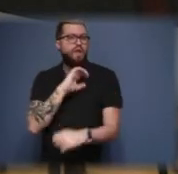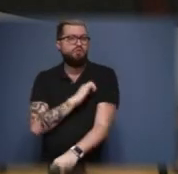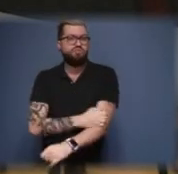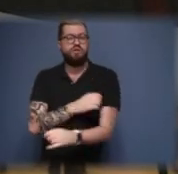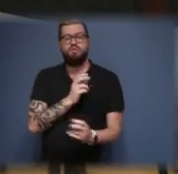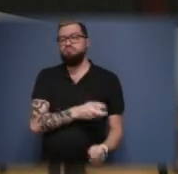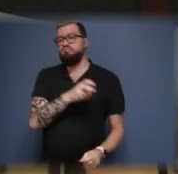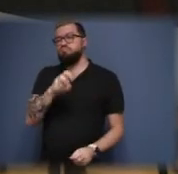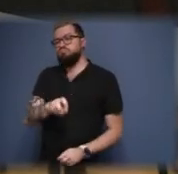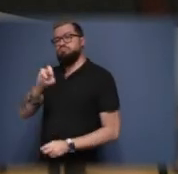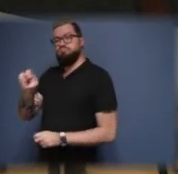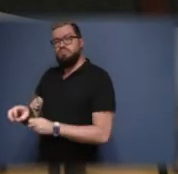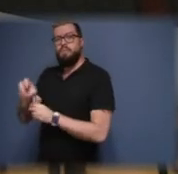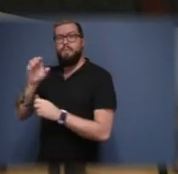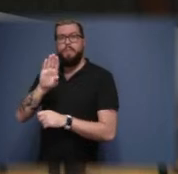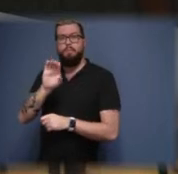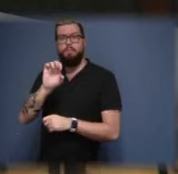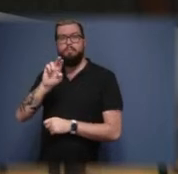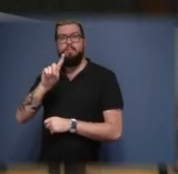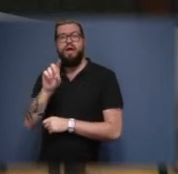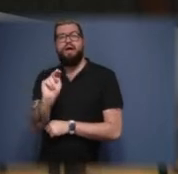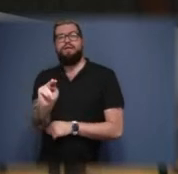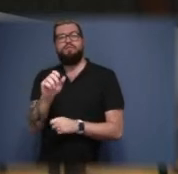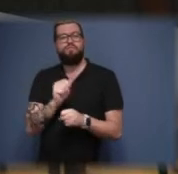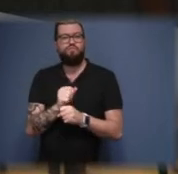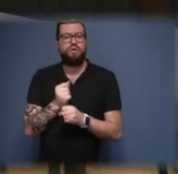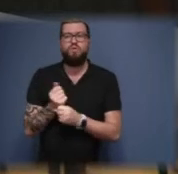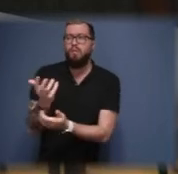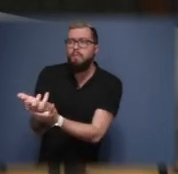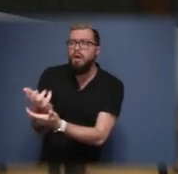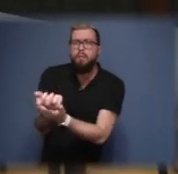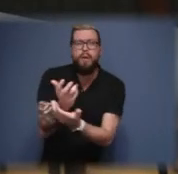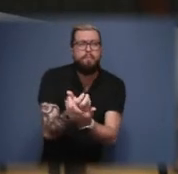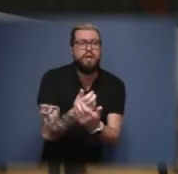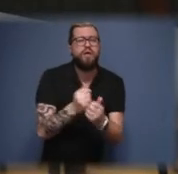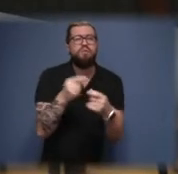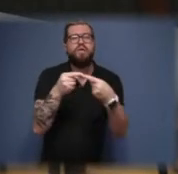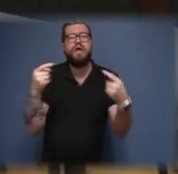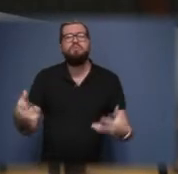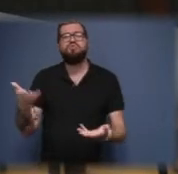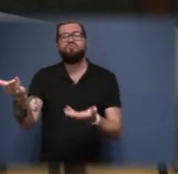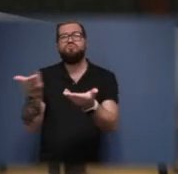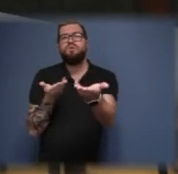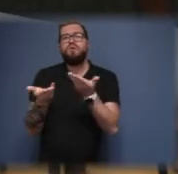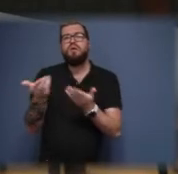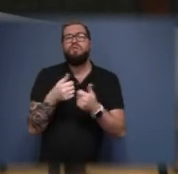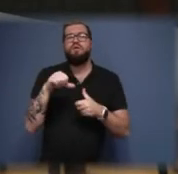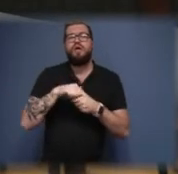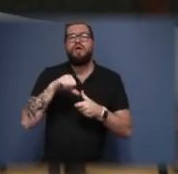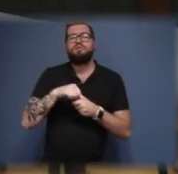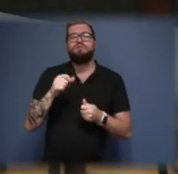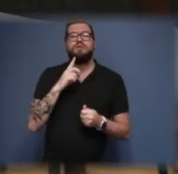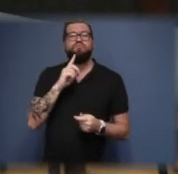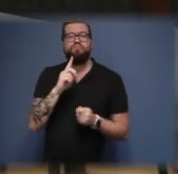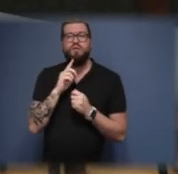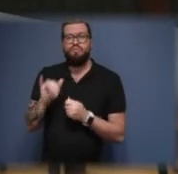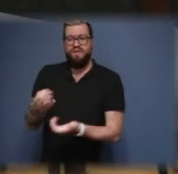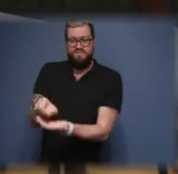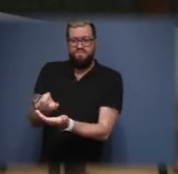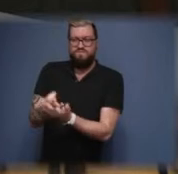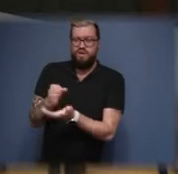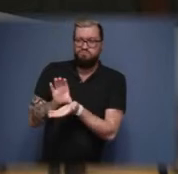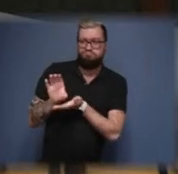cut so we needed to beg our enemies to give us gasoline. So this is what financed the